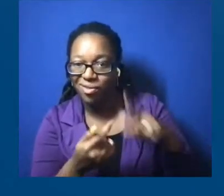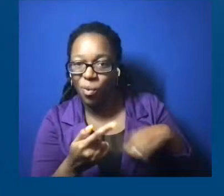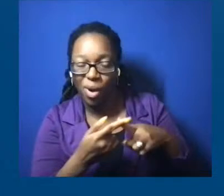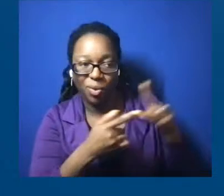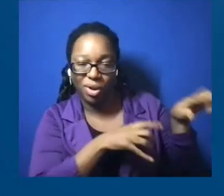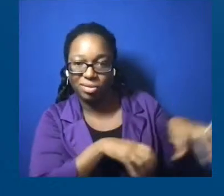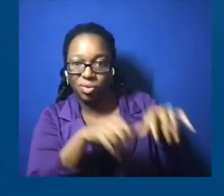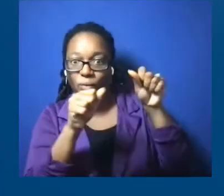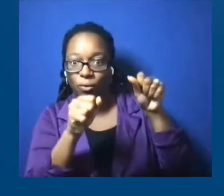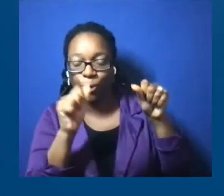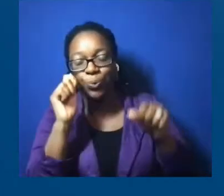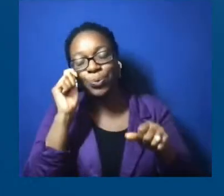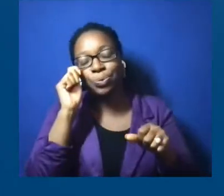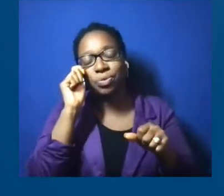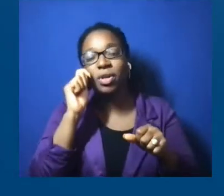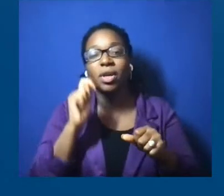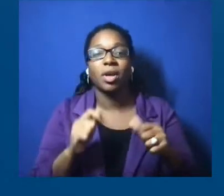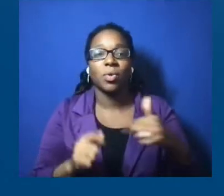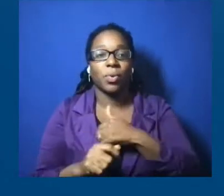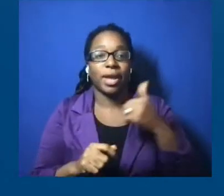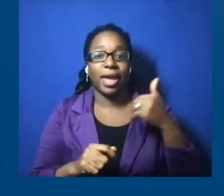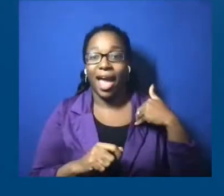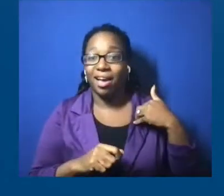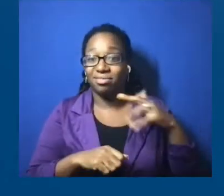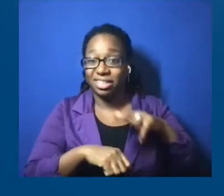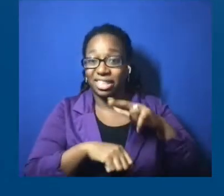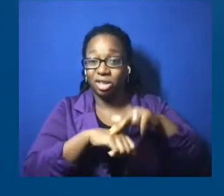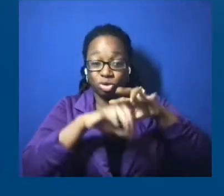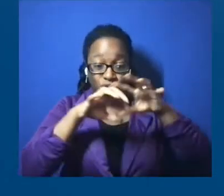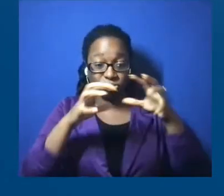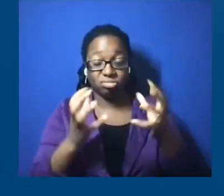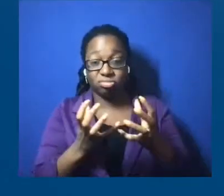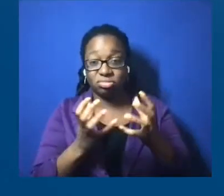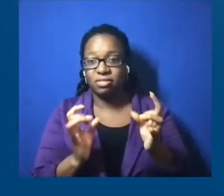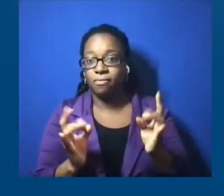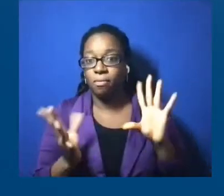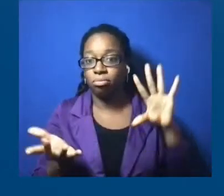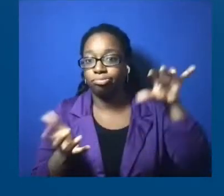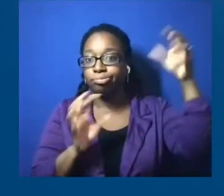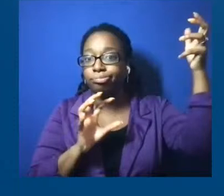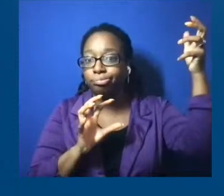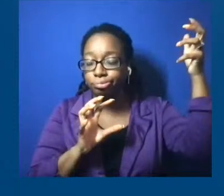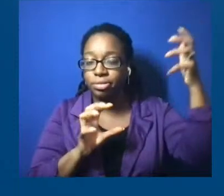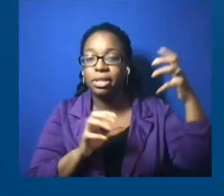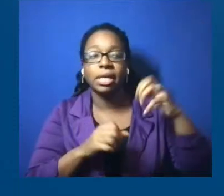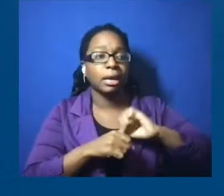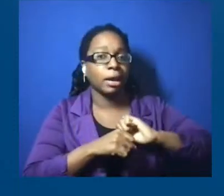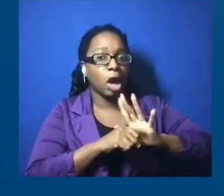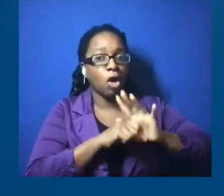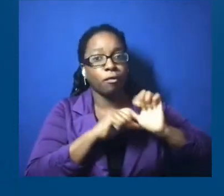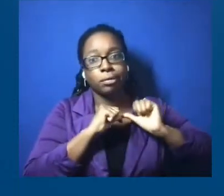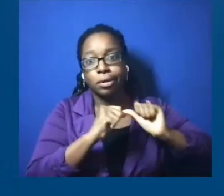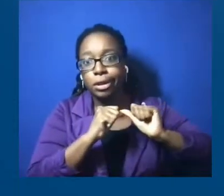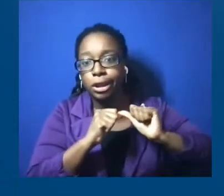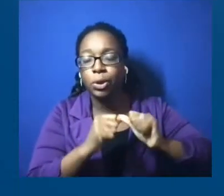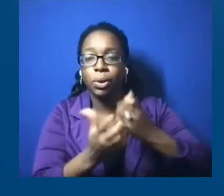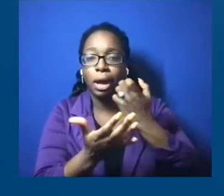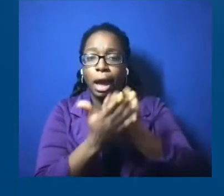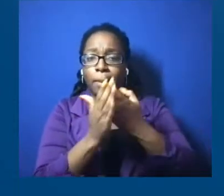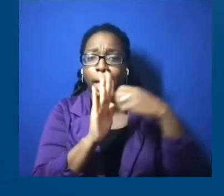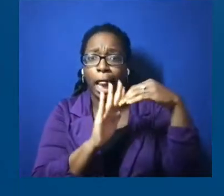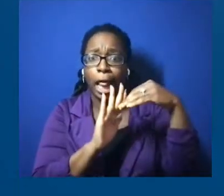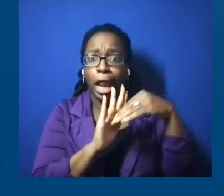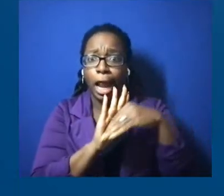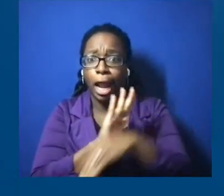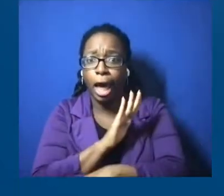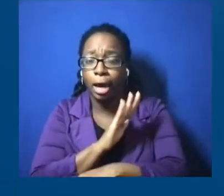office. We inherited a nation in crisis, the pandemic with no end, an economy on the brink, a national